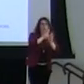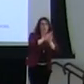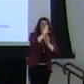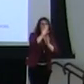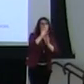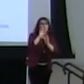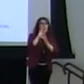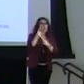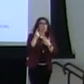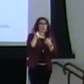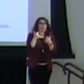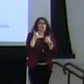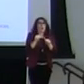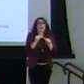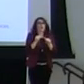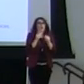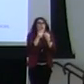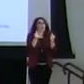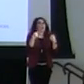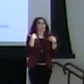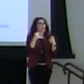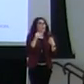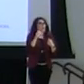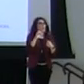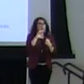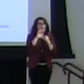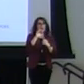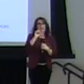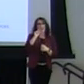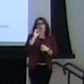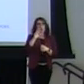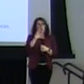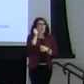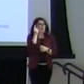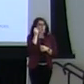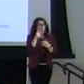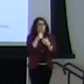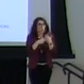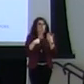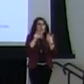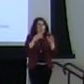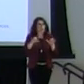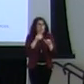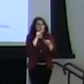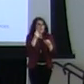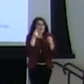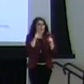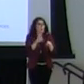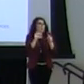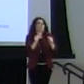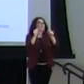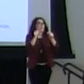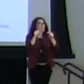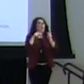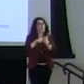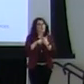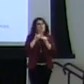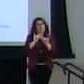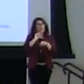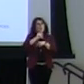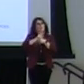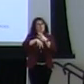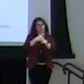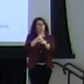cancer. And the things that we have been able to do, it didn't happen overnight. And so this is that same kind of